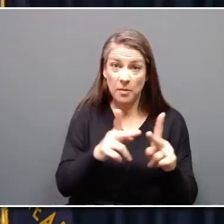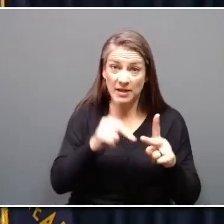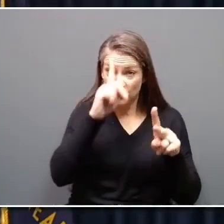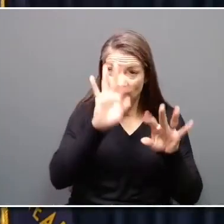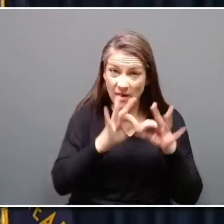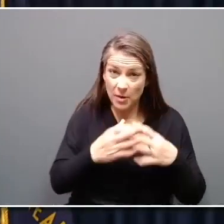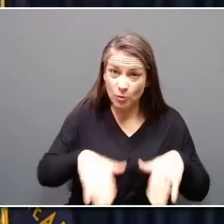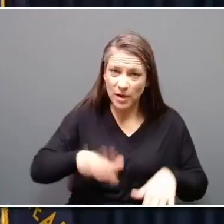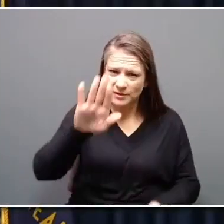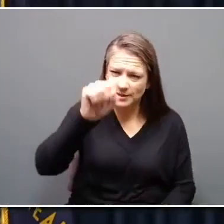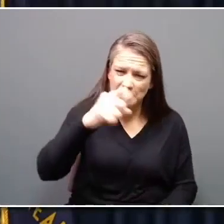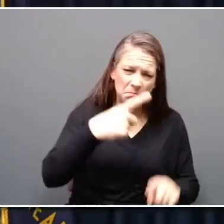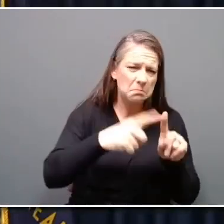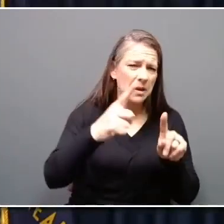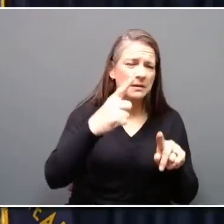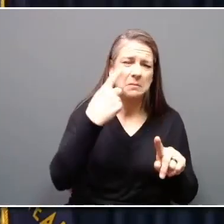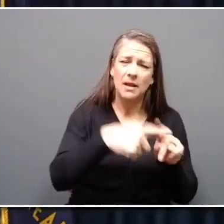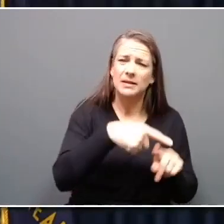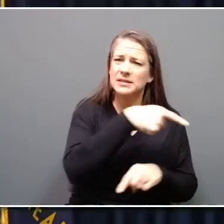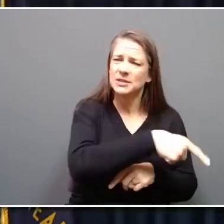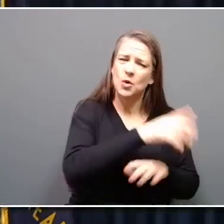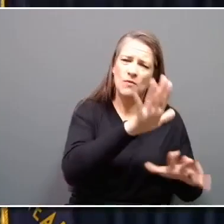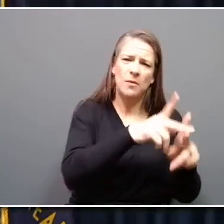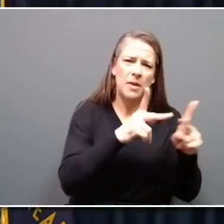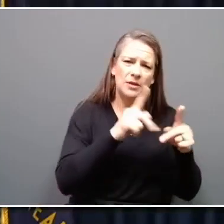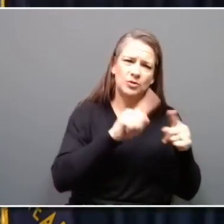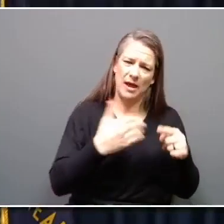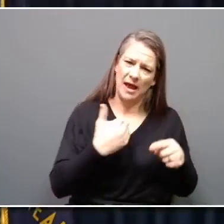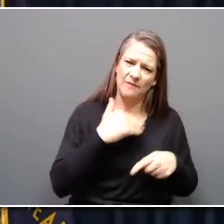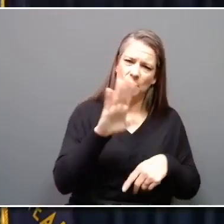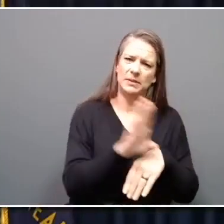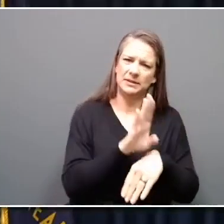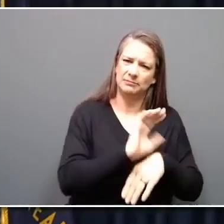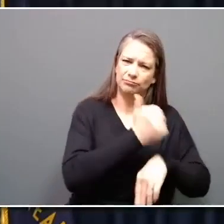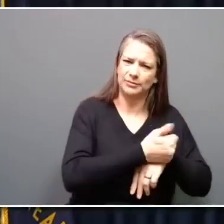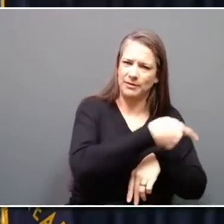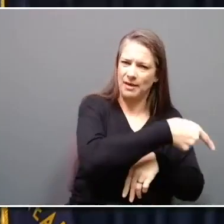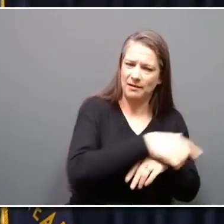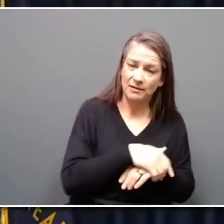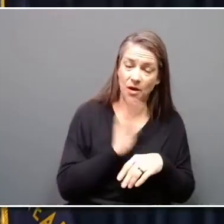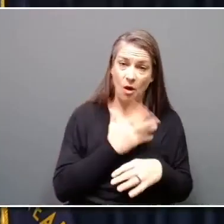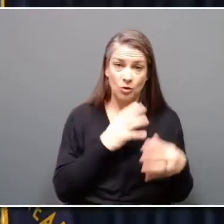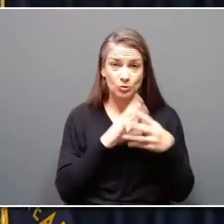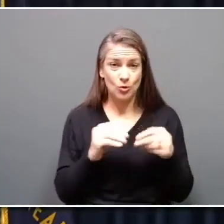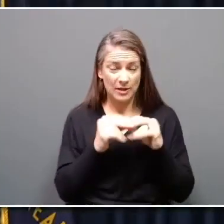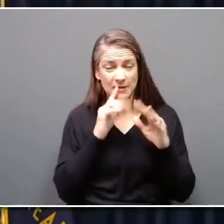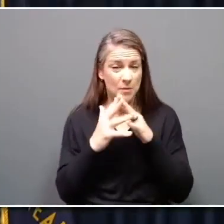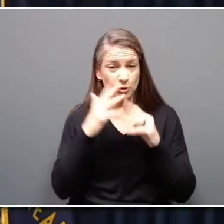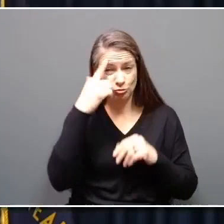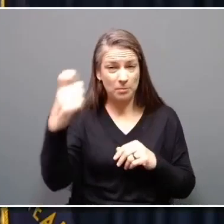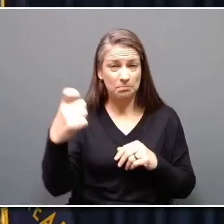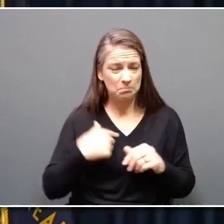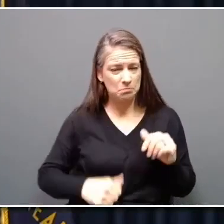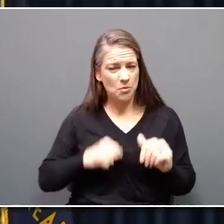best places in the U.S. to grow and expand manufacturing. Our story is truly the American dream. I'm so proud to be a part of it, and I'm forever